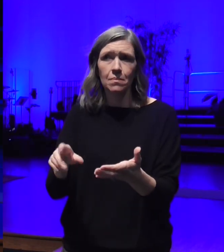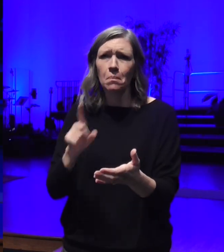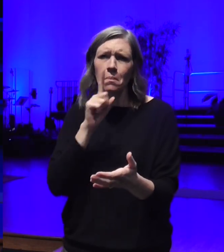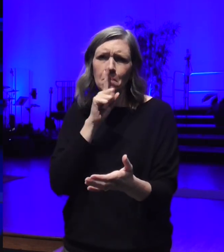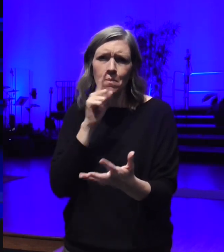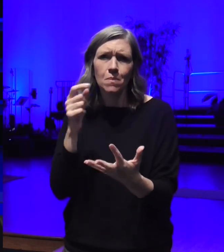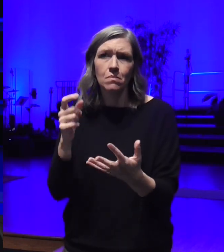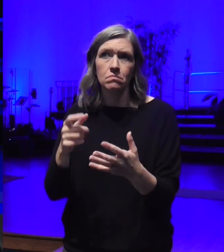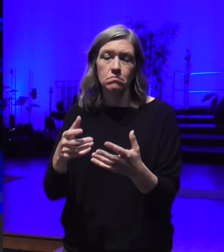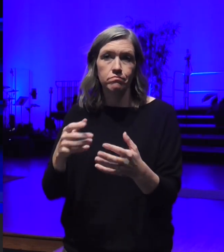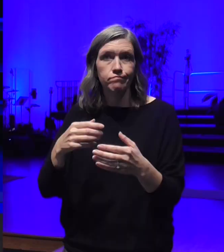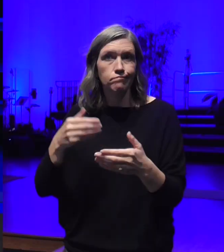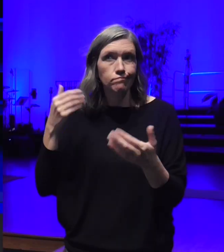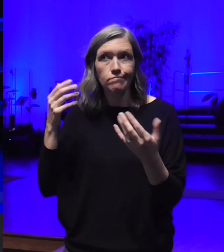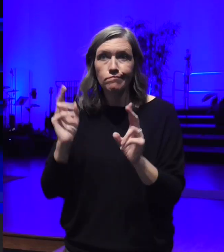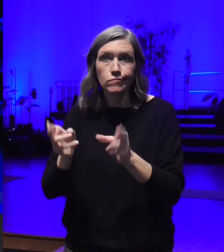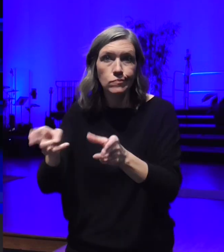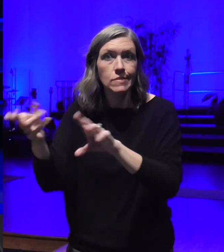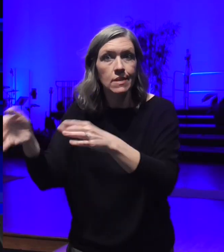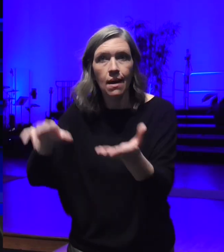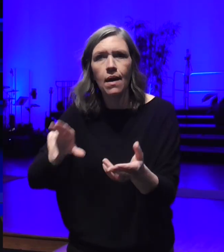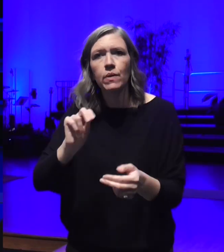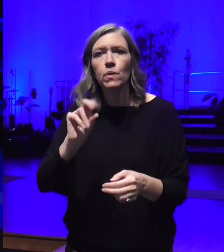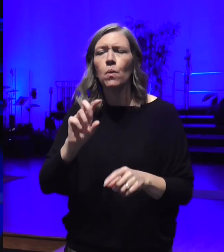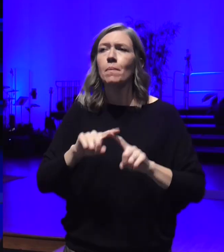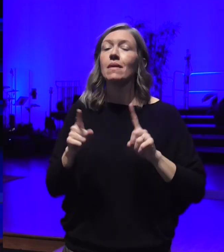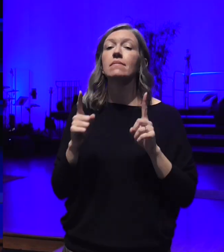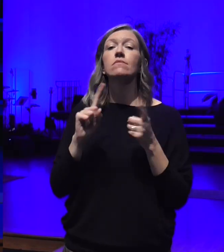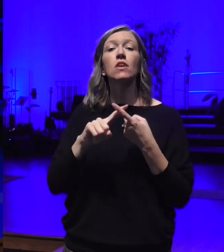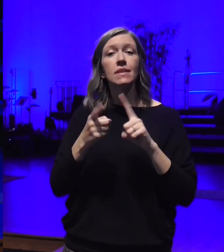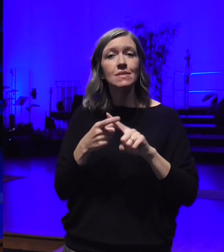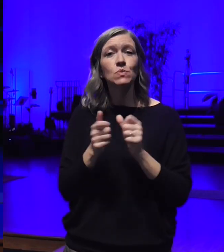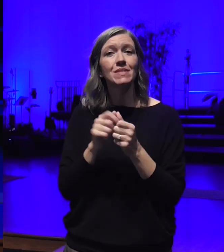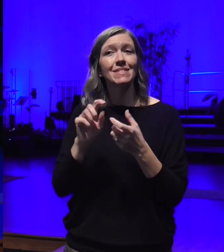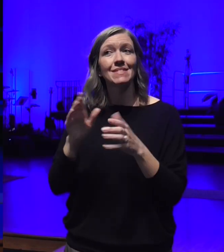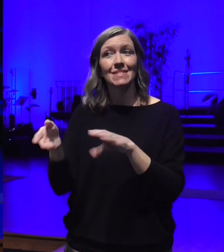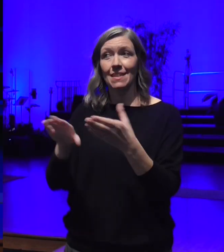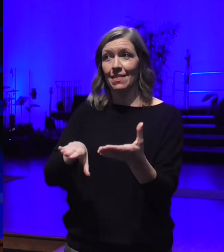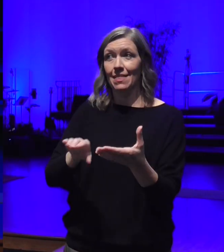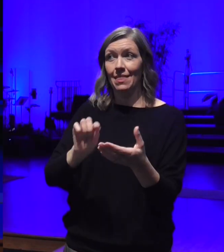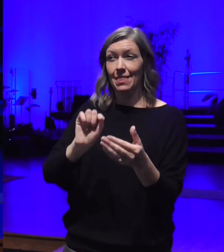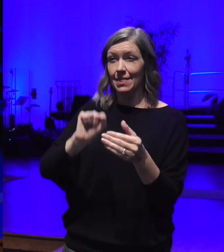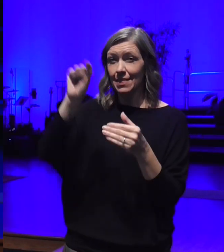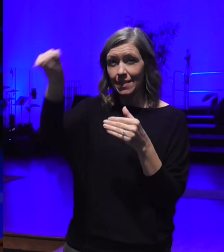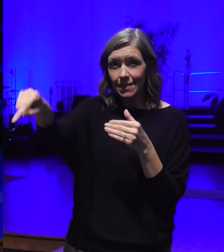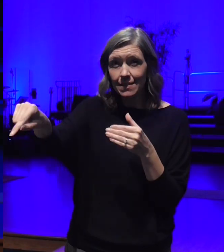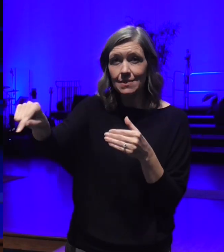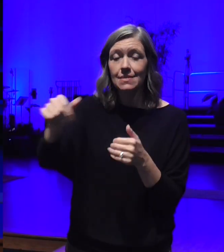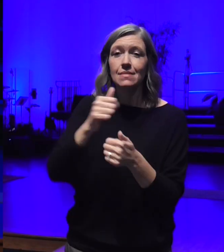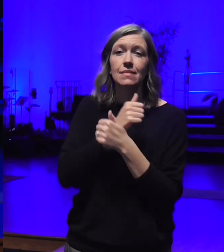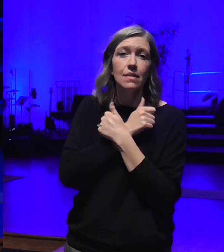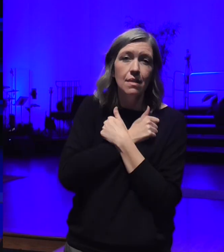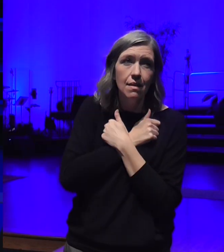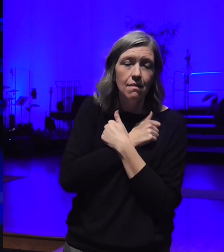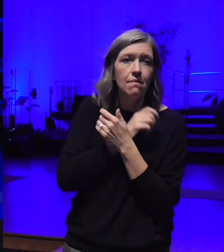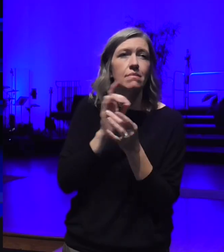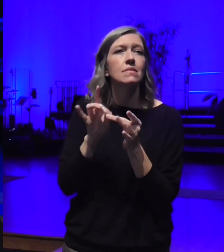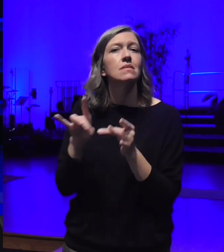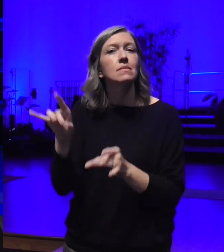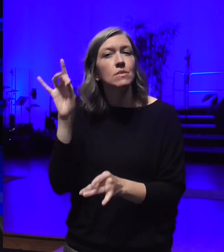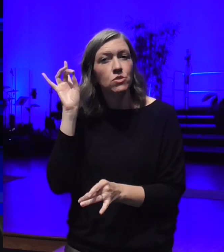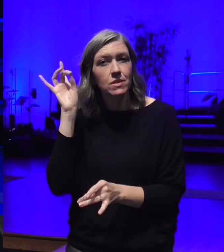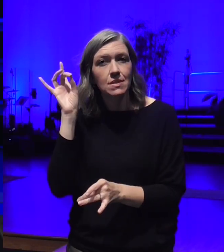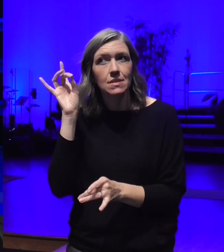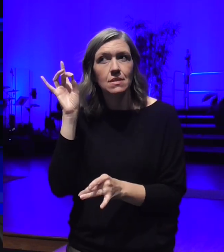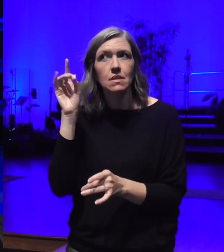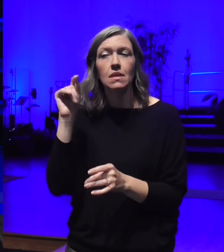but befriending death, realizing that on the other side of it, again, is that incredible love, that incredible spirit, and